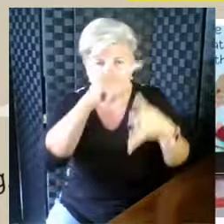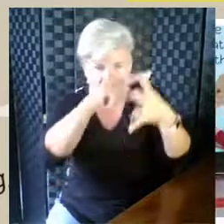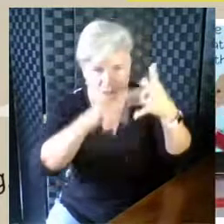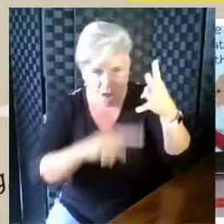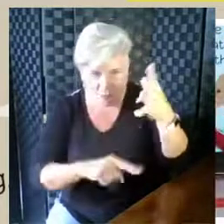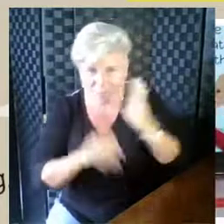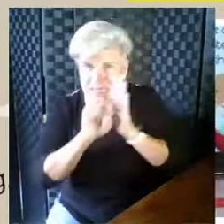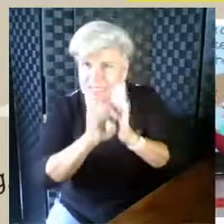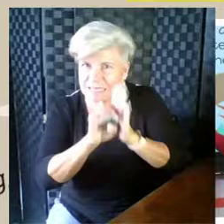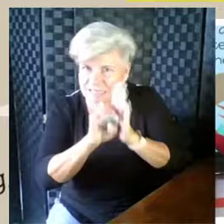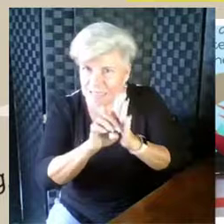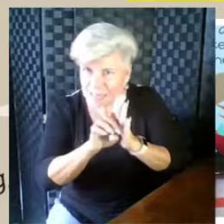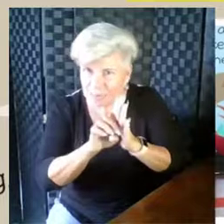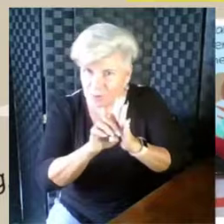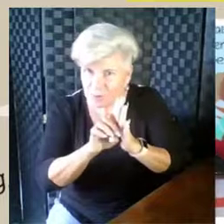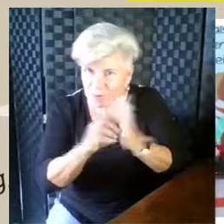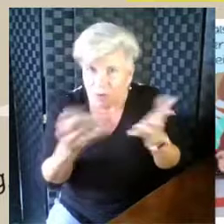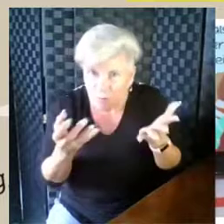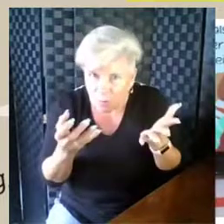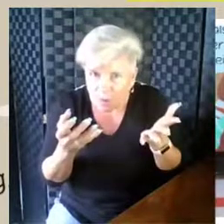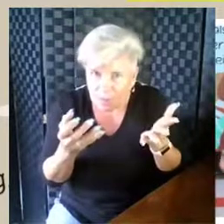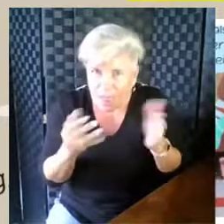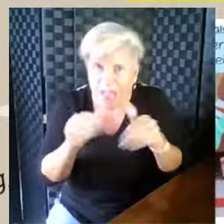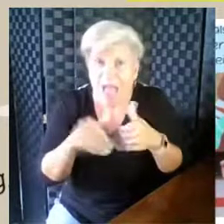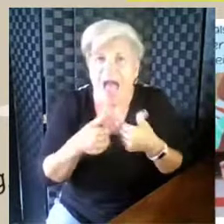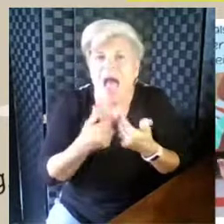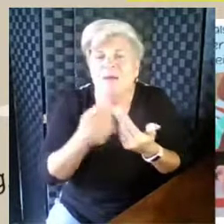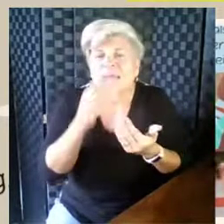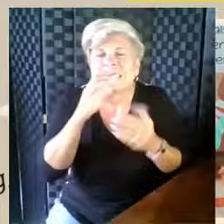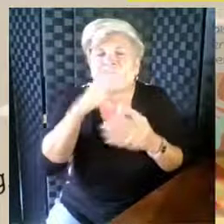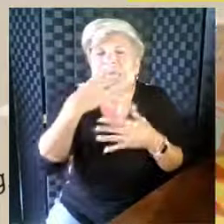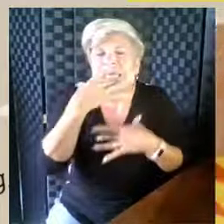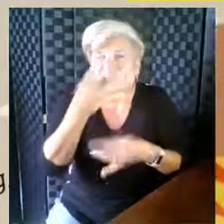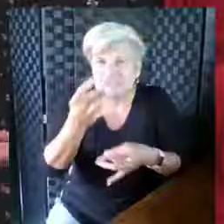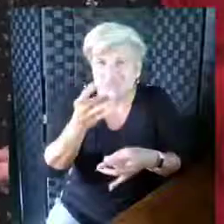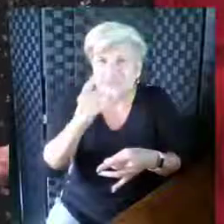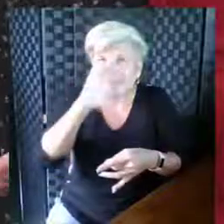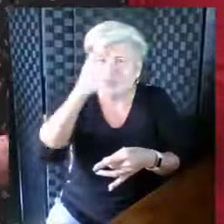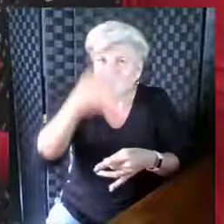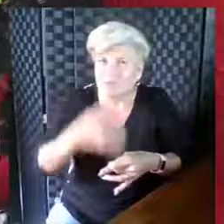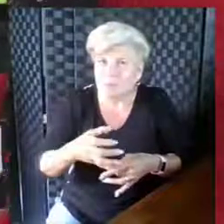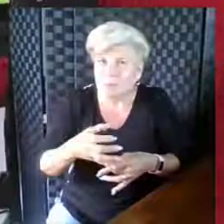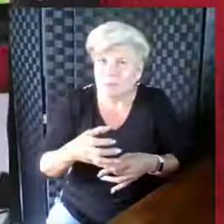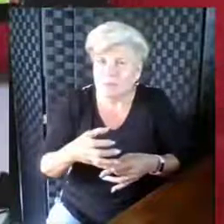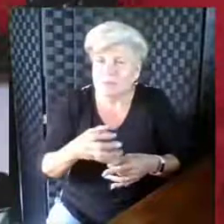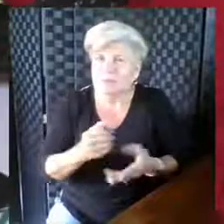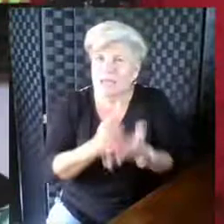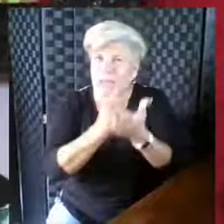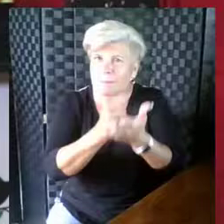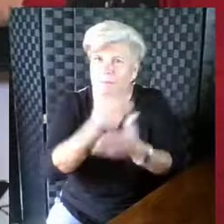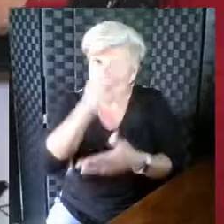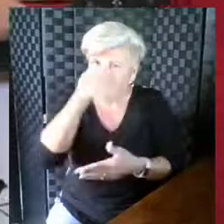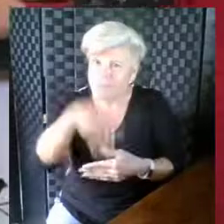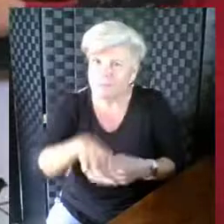are examples throughout this passage of how interesting the trunk is for an elephant.